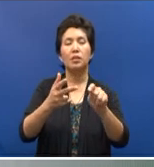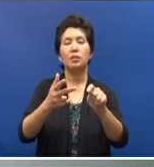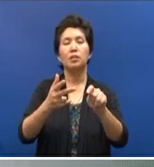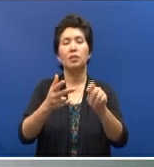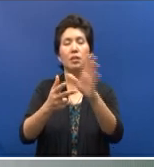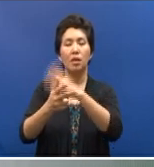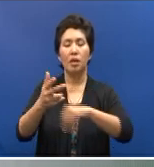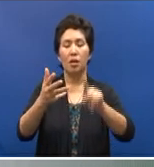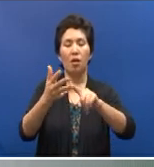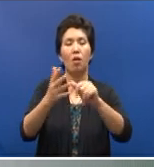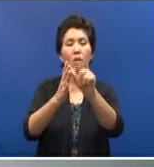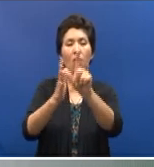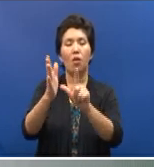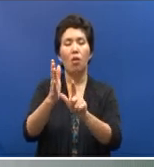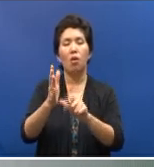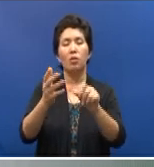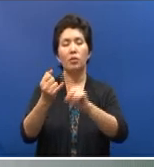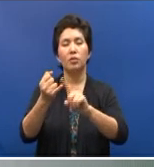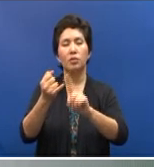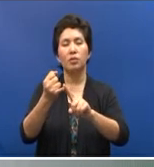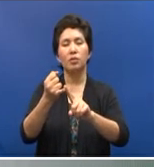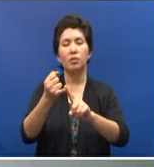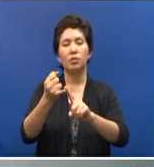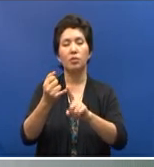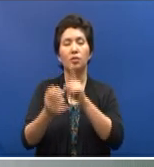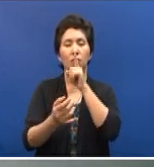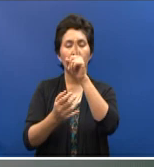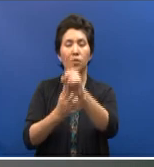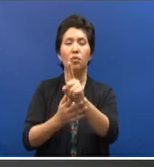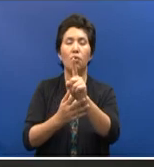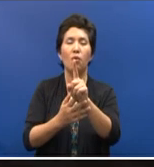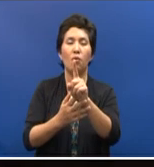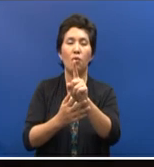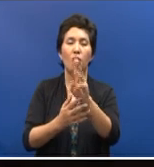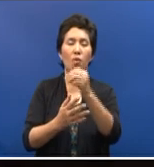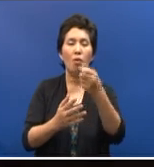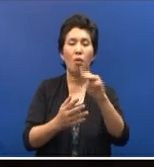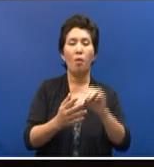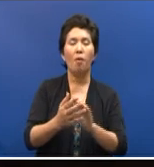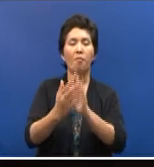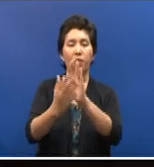then laws, and the last one is true warfare.